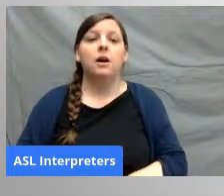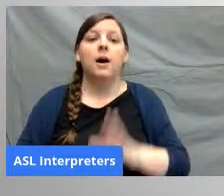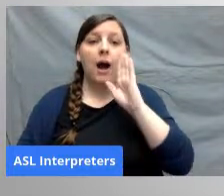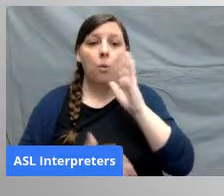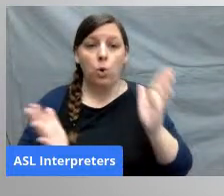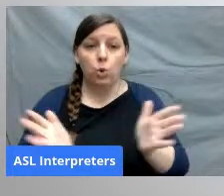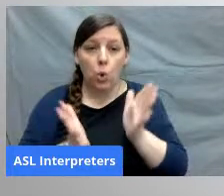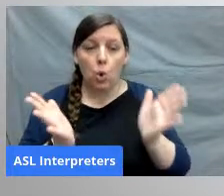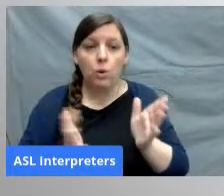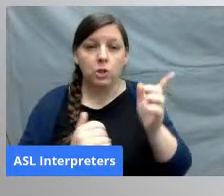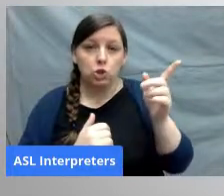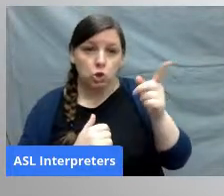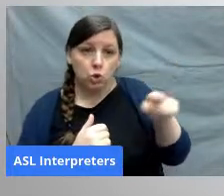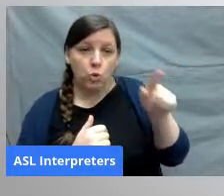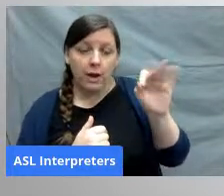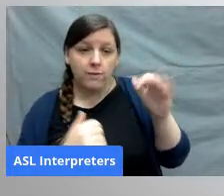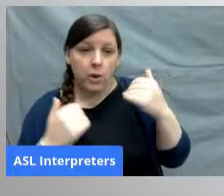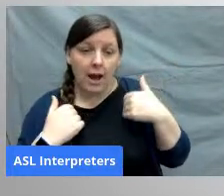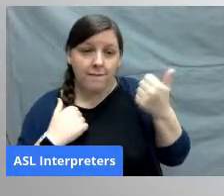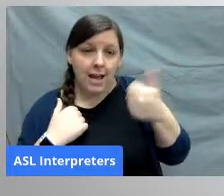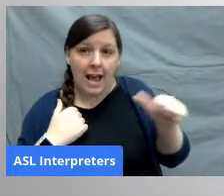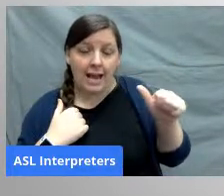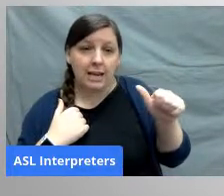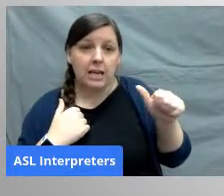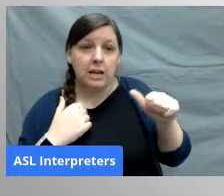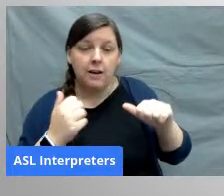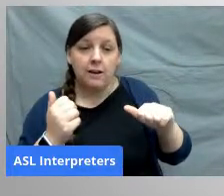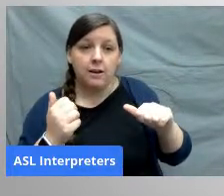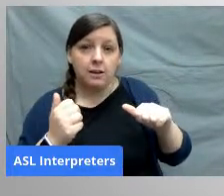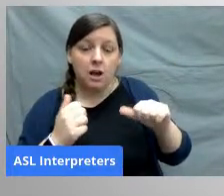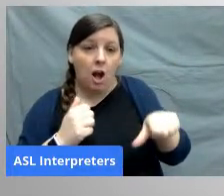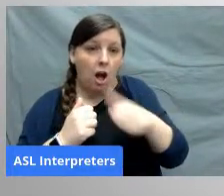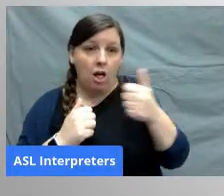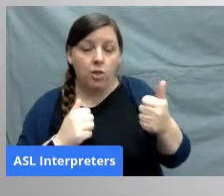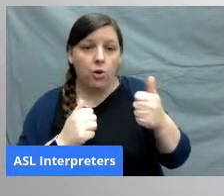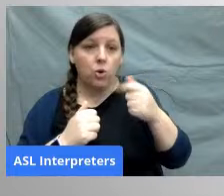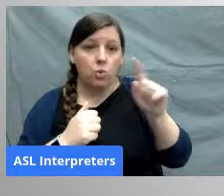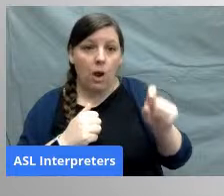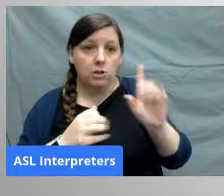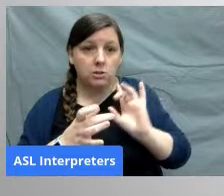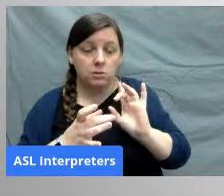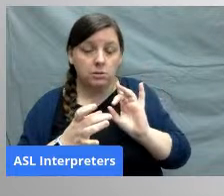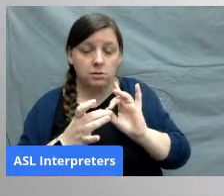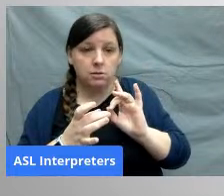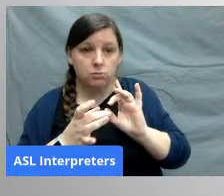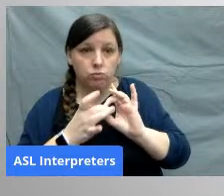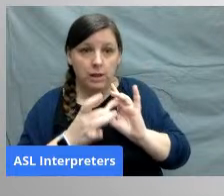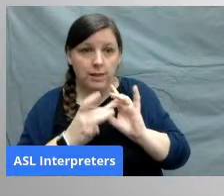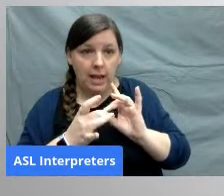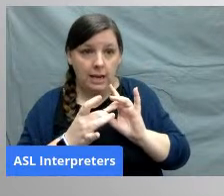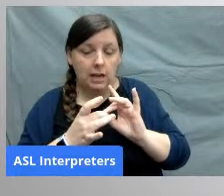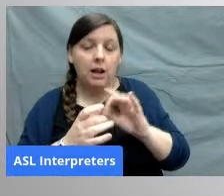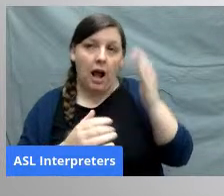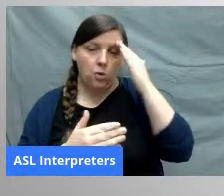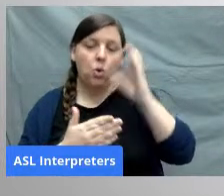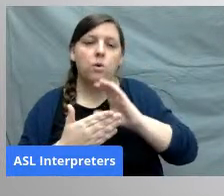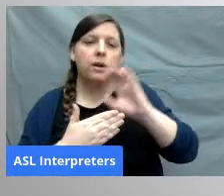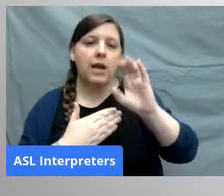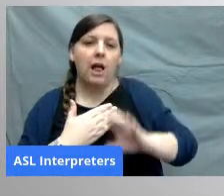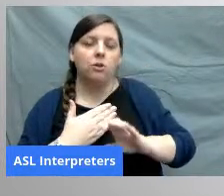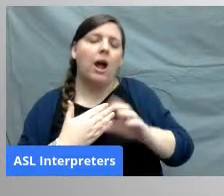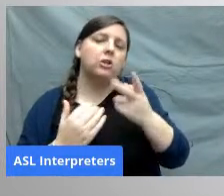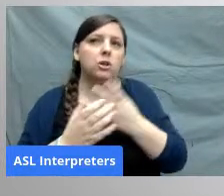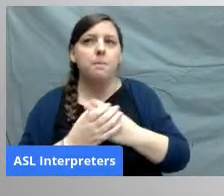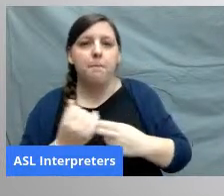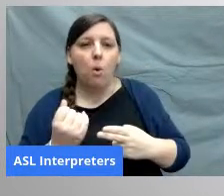you, if you have any follow-up questions or specifics. I do know that the calendar will be out, and actually both of